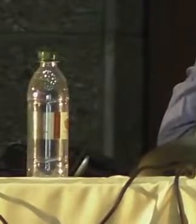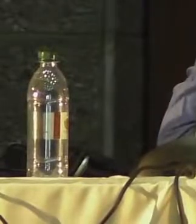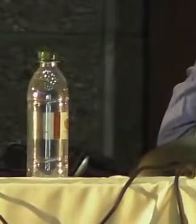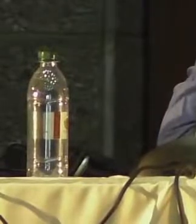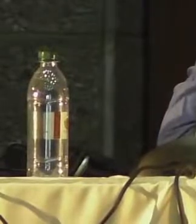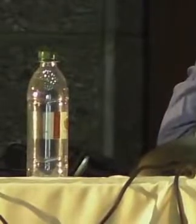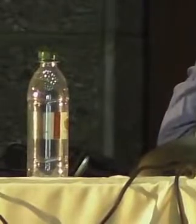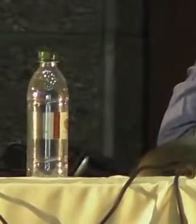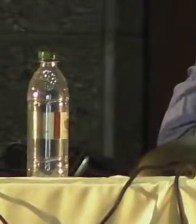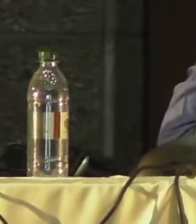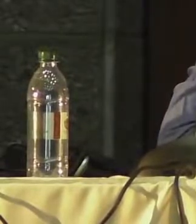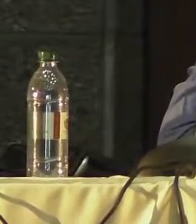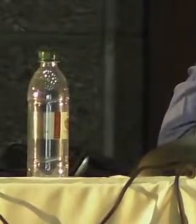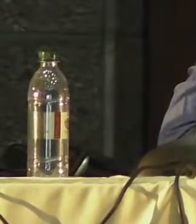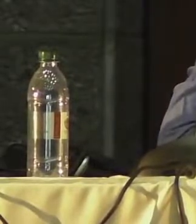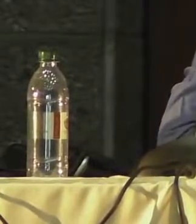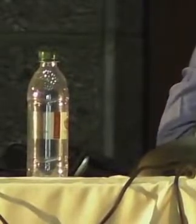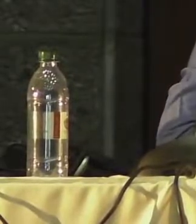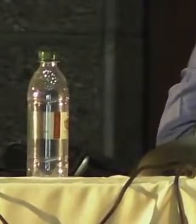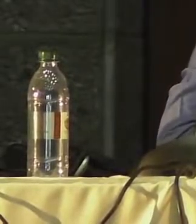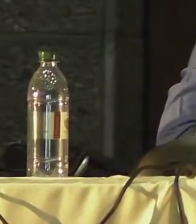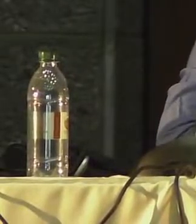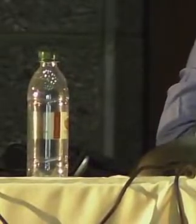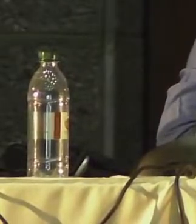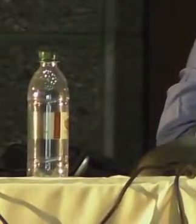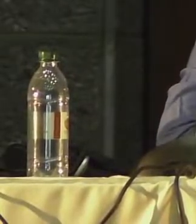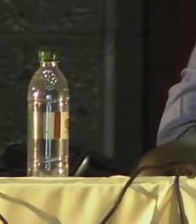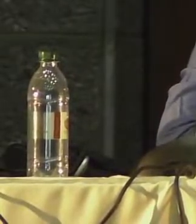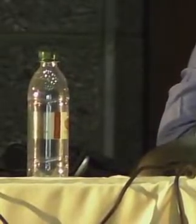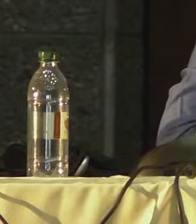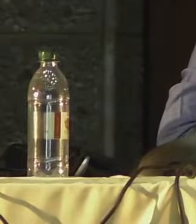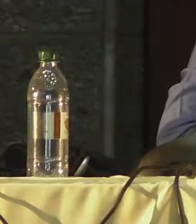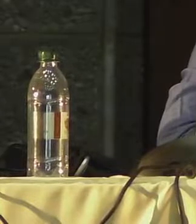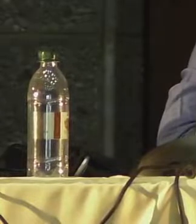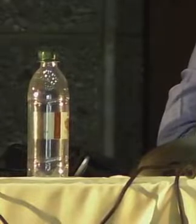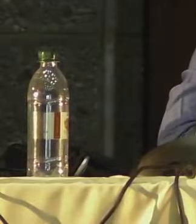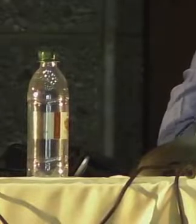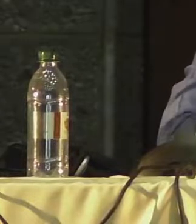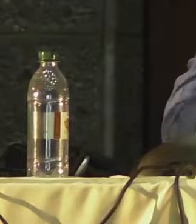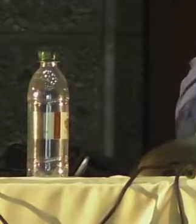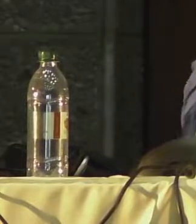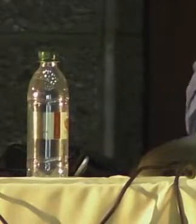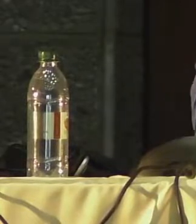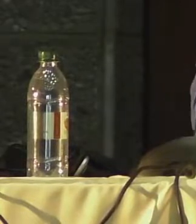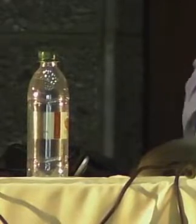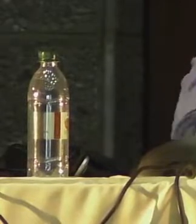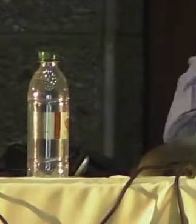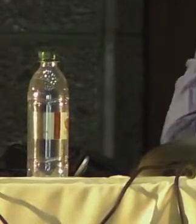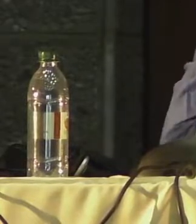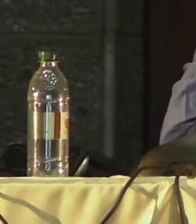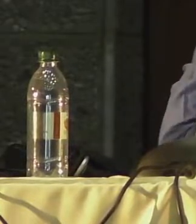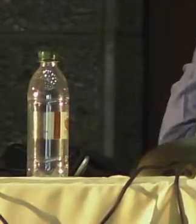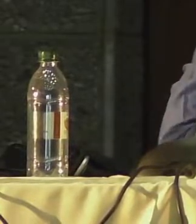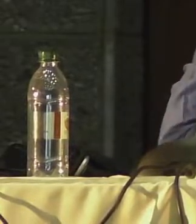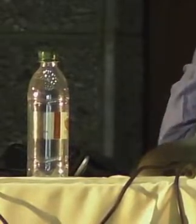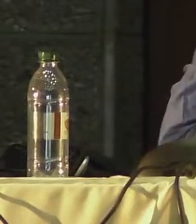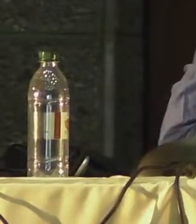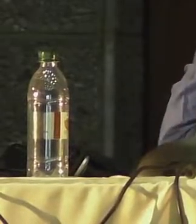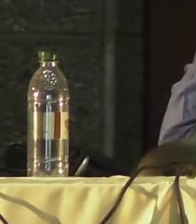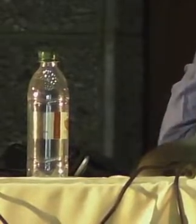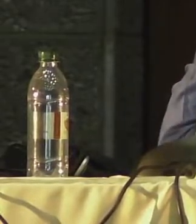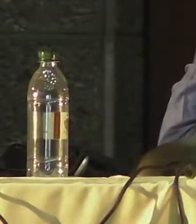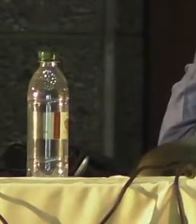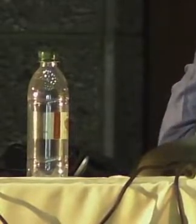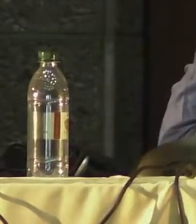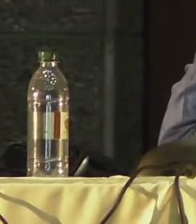by 15.18%. This was mainly attributed to ensure that the immediate sustainability of